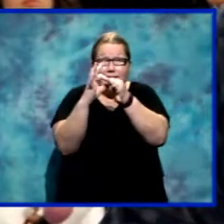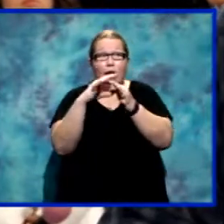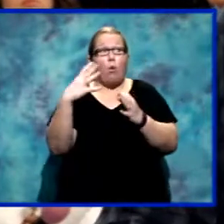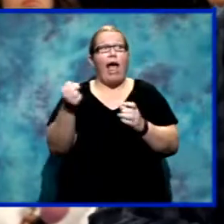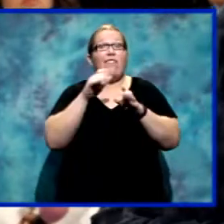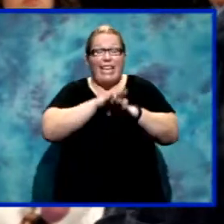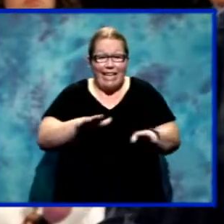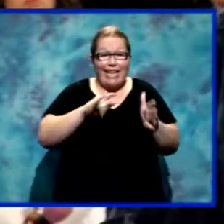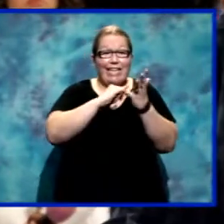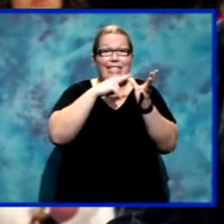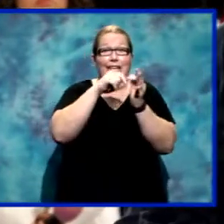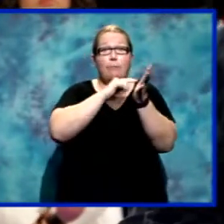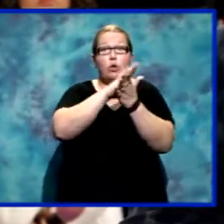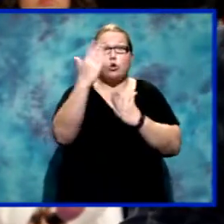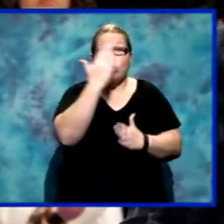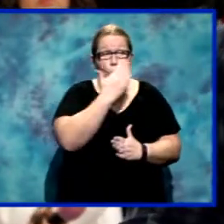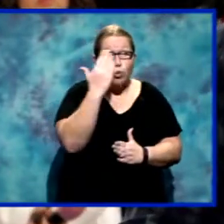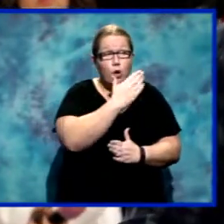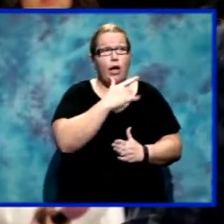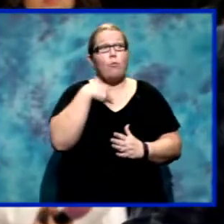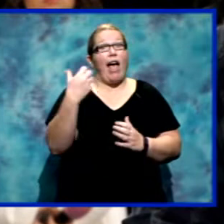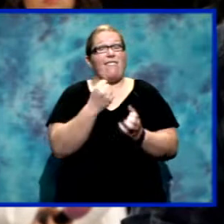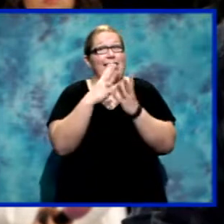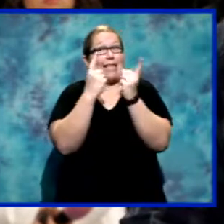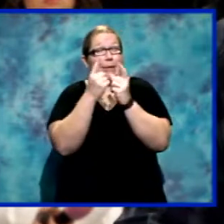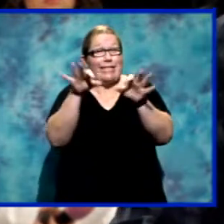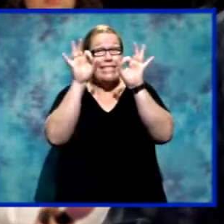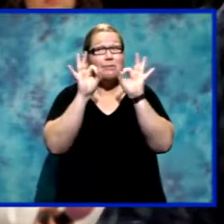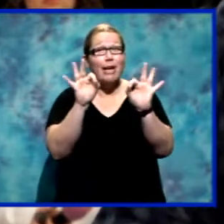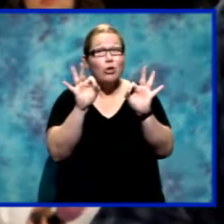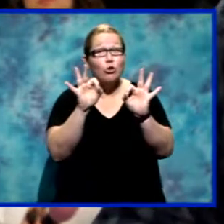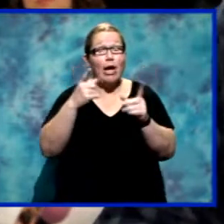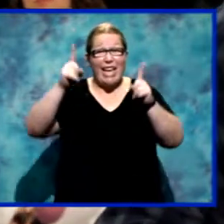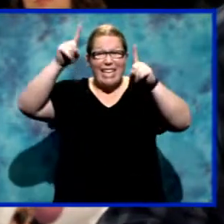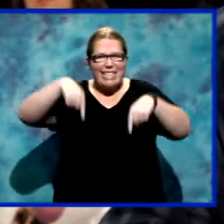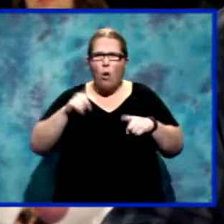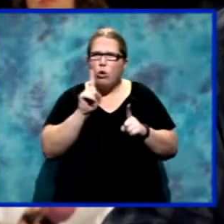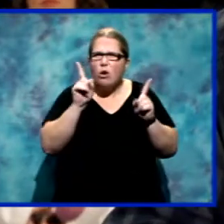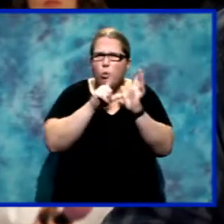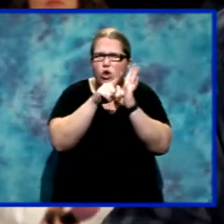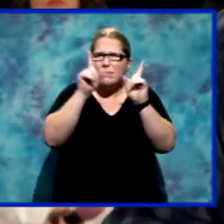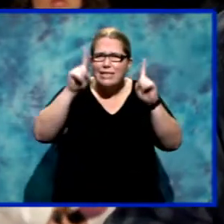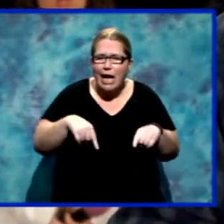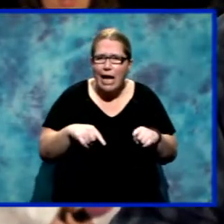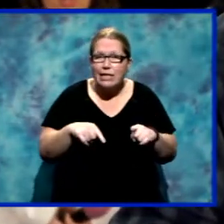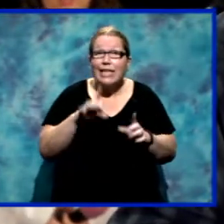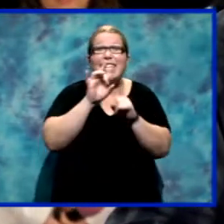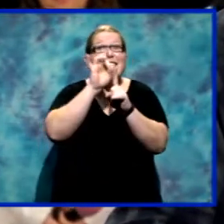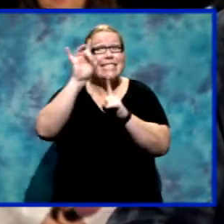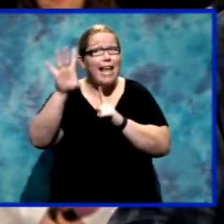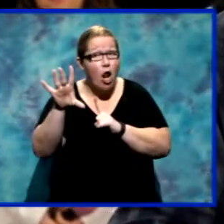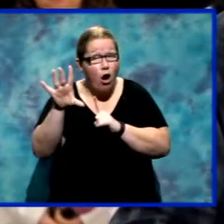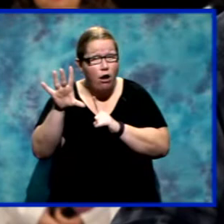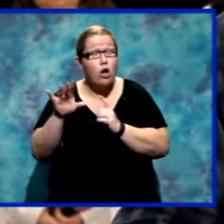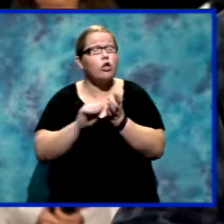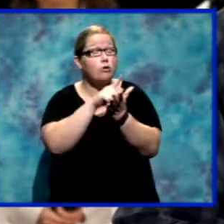Sabbath schools, but everyone else will be in here because we have something very special. It starts, what time does Sabbath school start, church? It